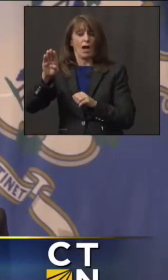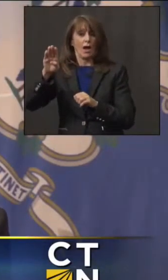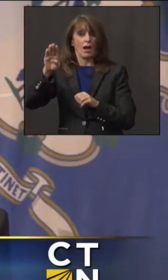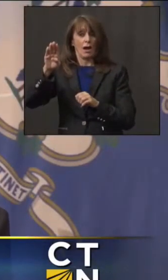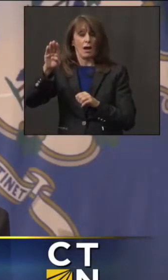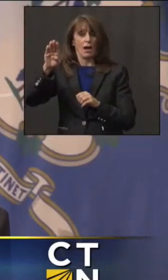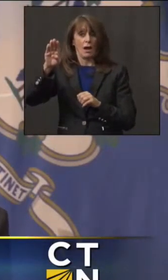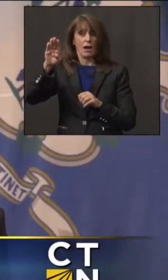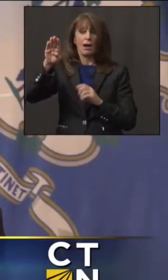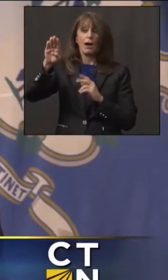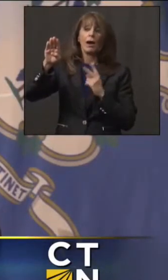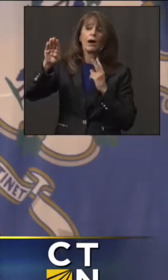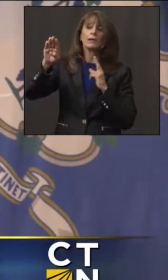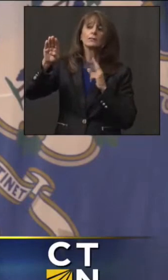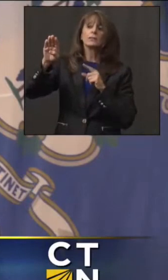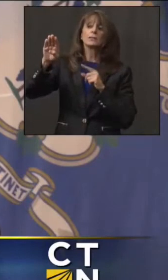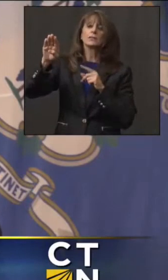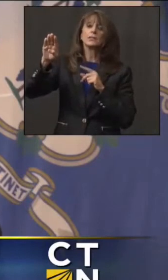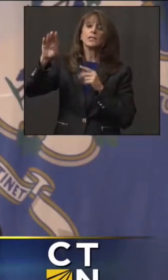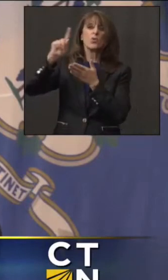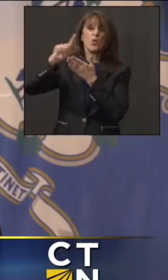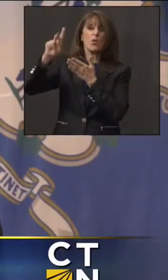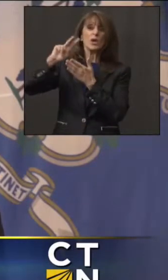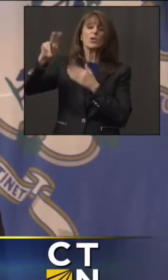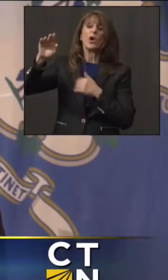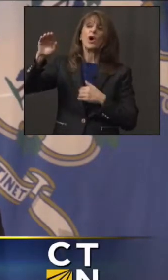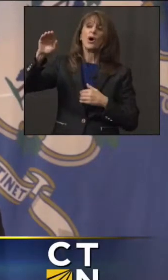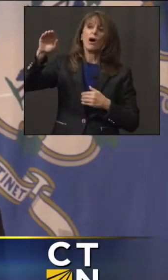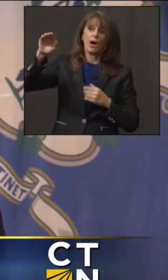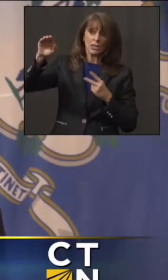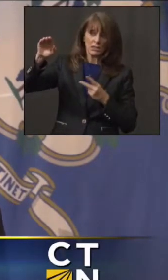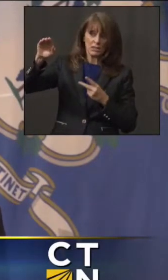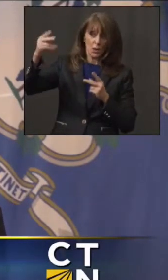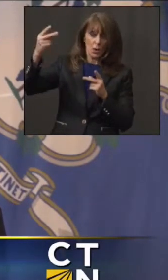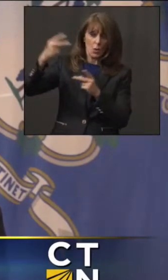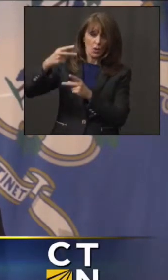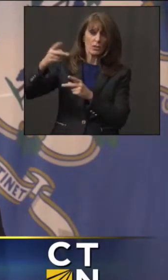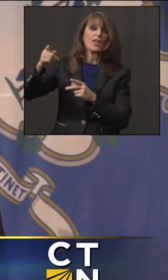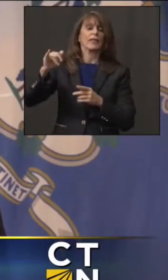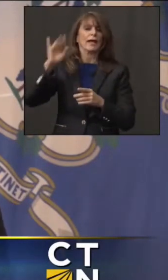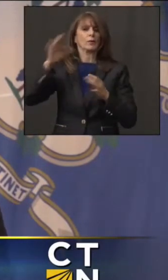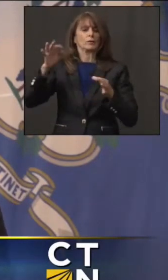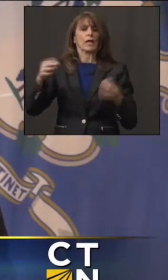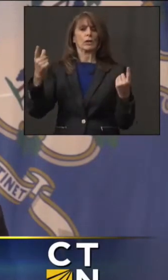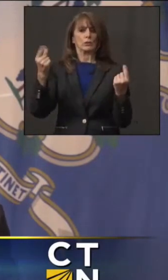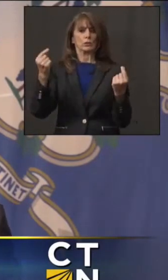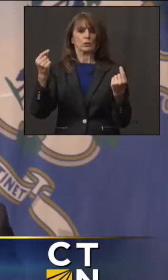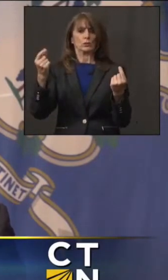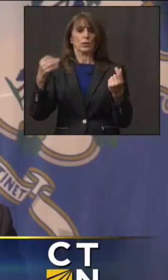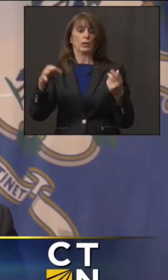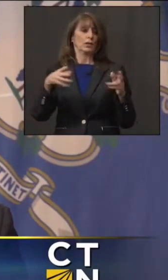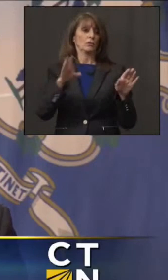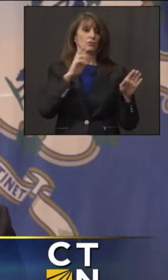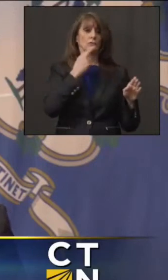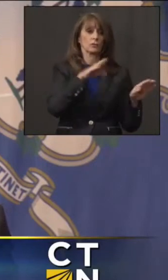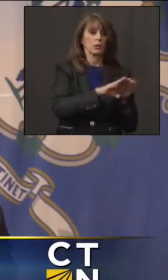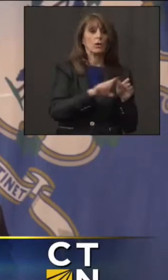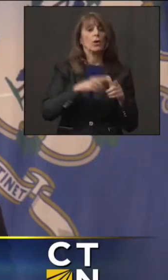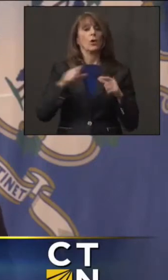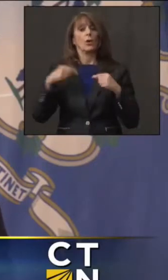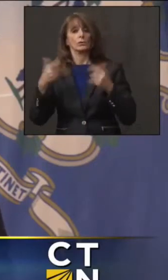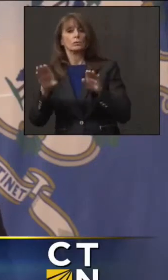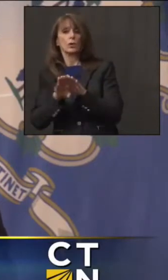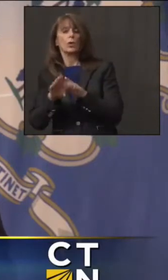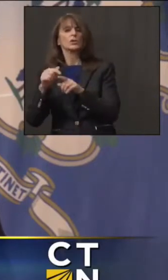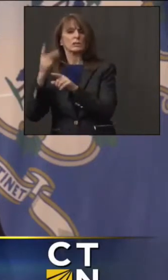rate, we'll see what the next week or two tells us. I think that will be very illuminating in terms of